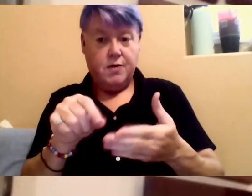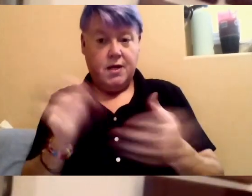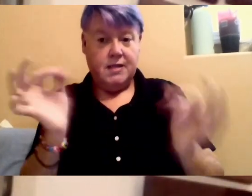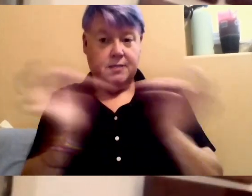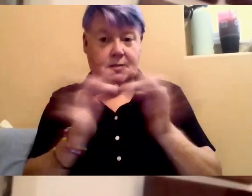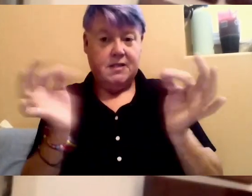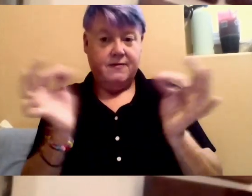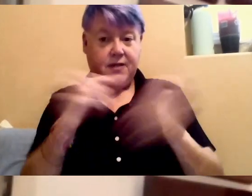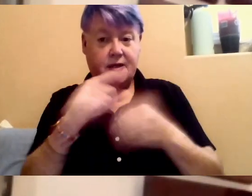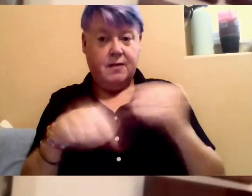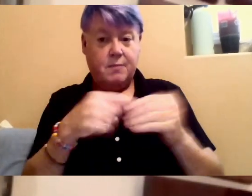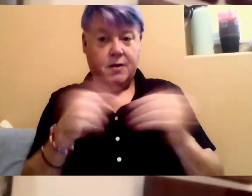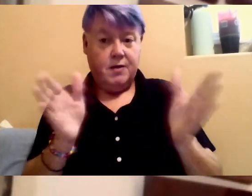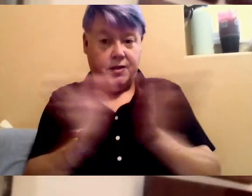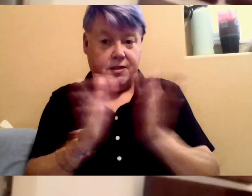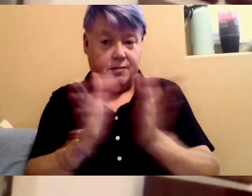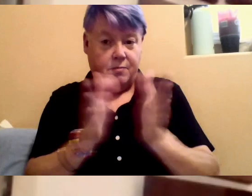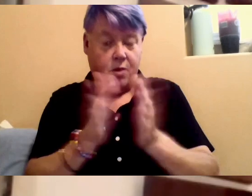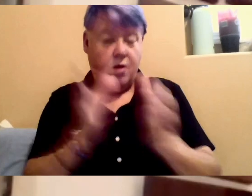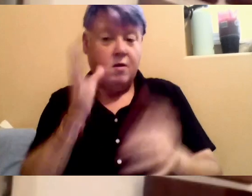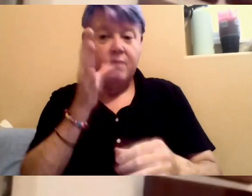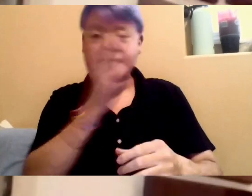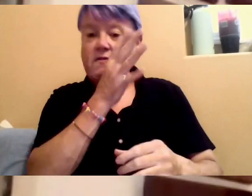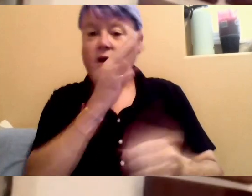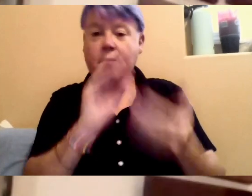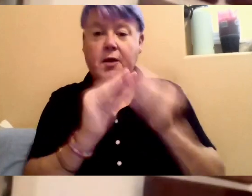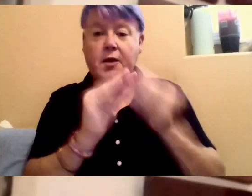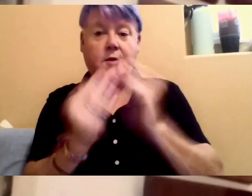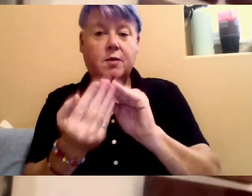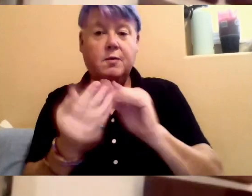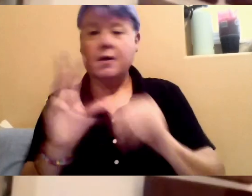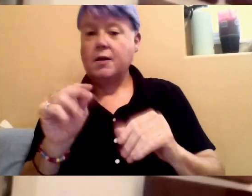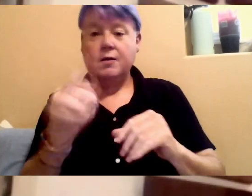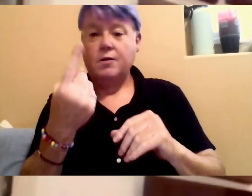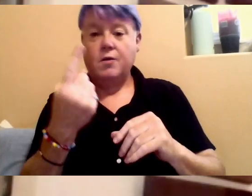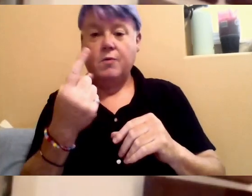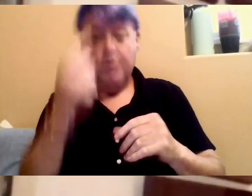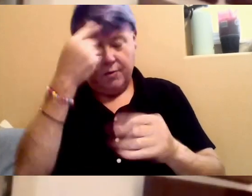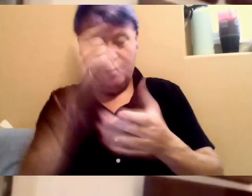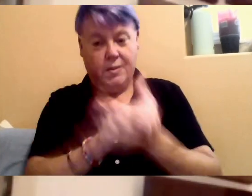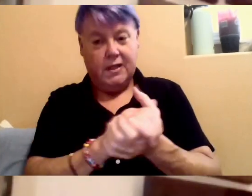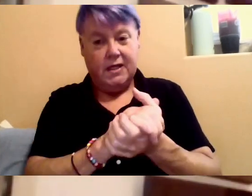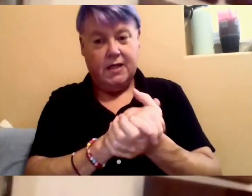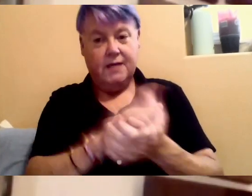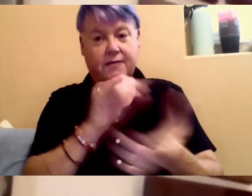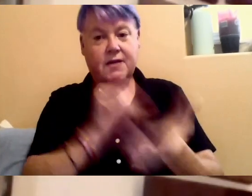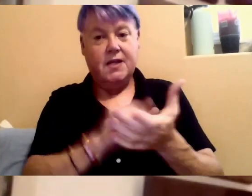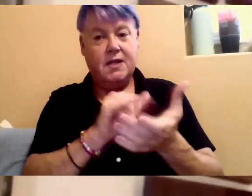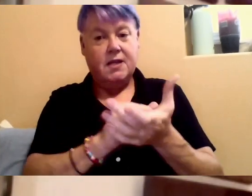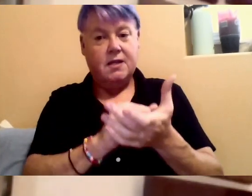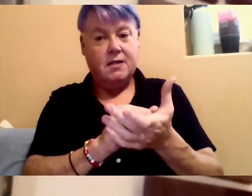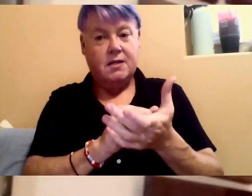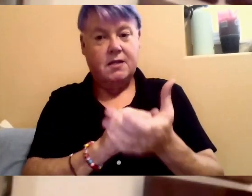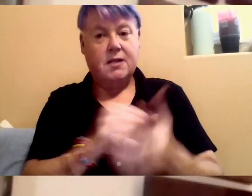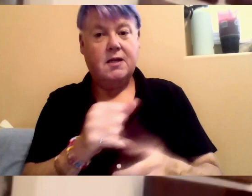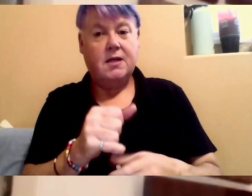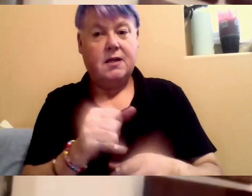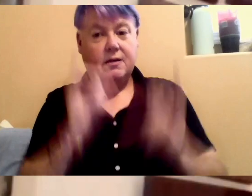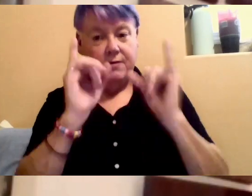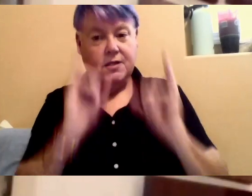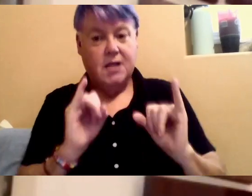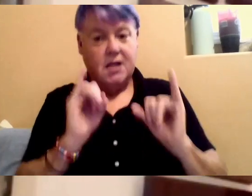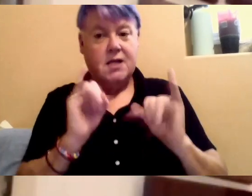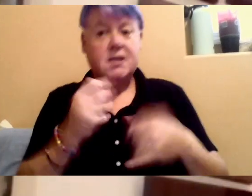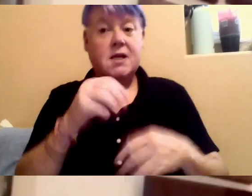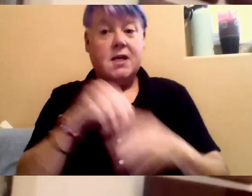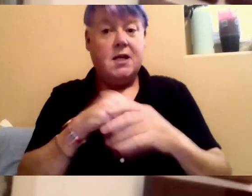a small isolated farm community, and I thought no one would believe that it was that isolated in southern Ontario back